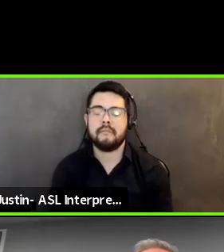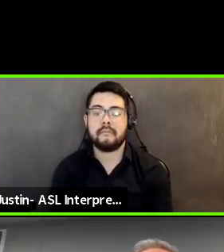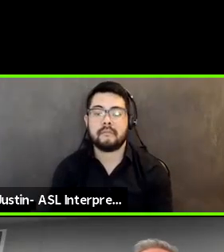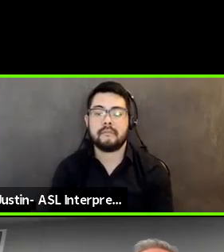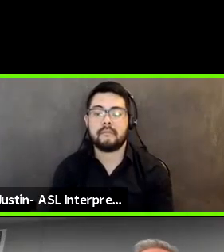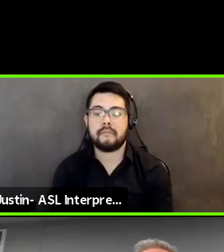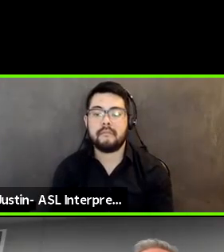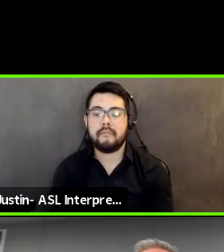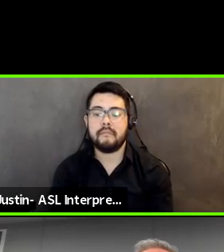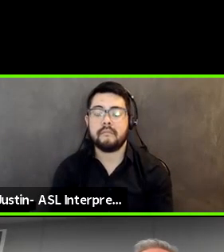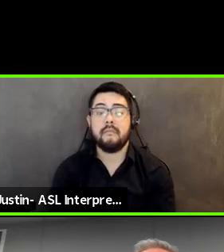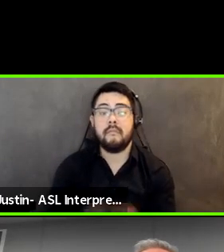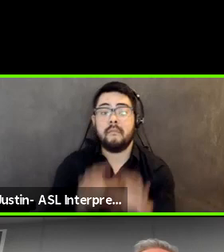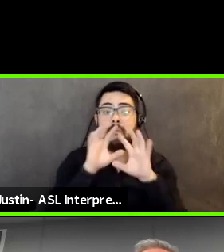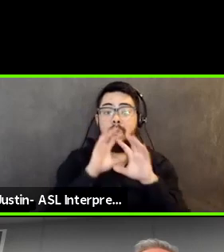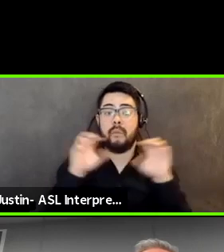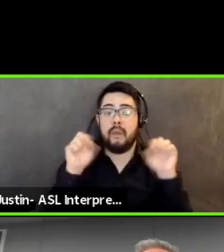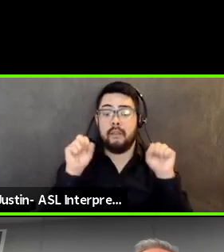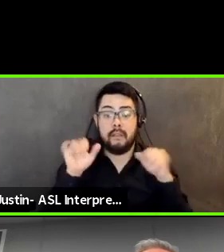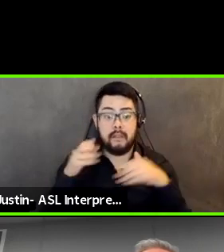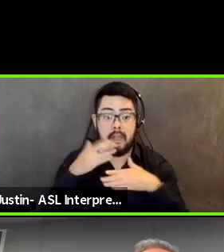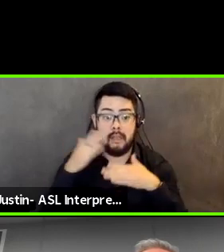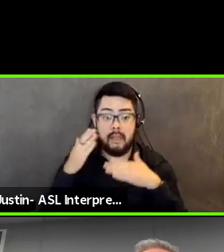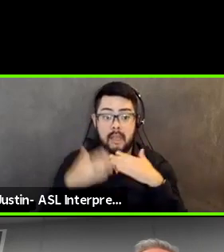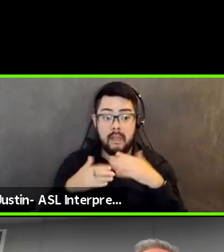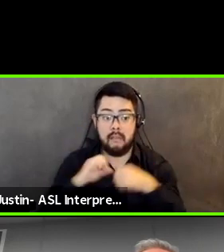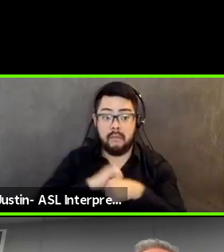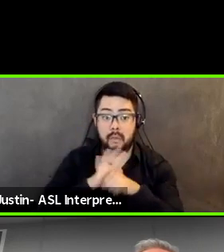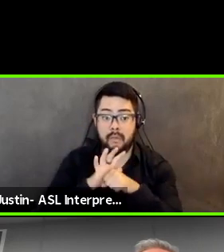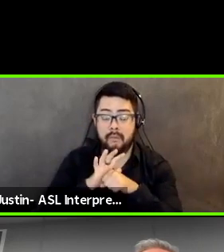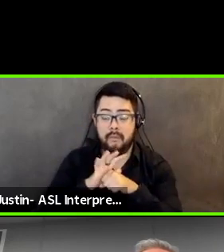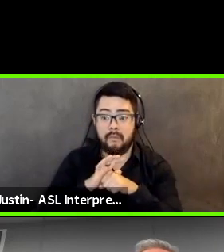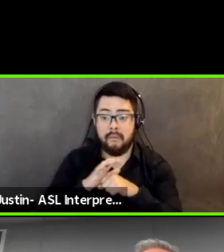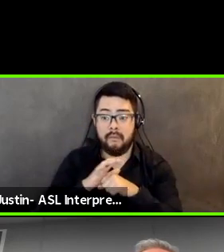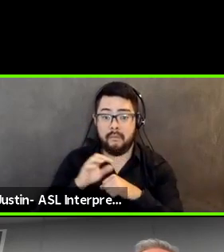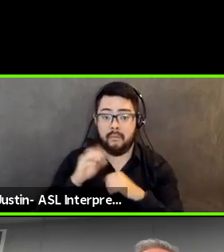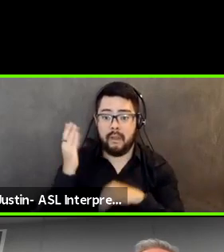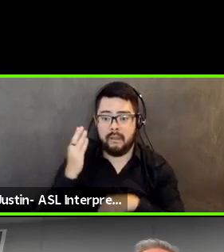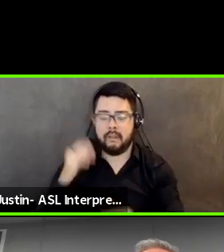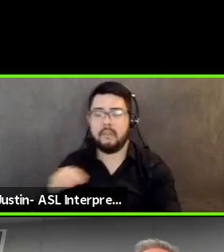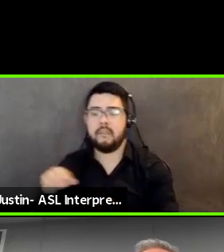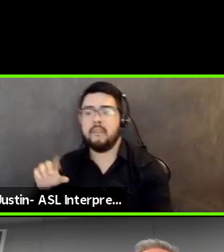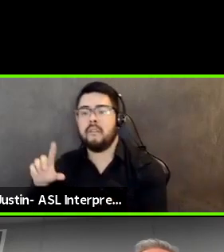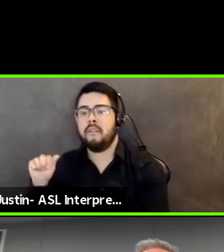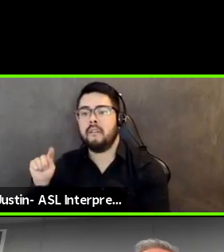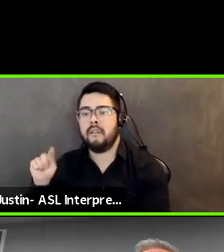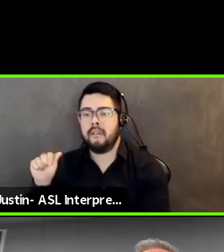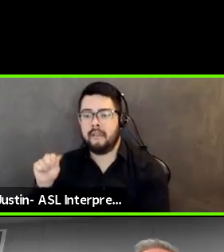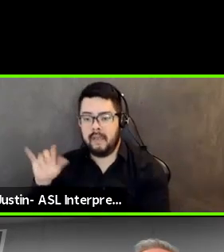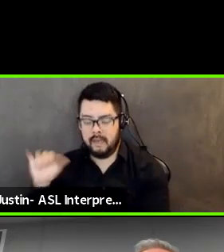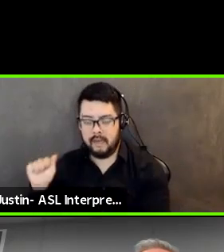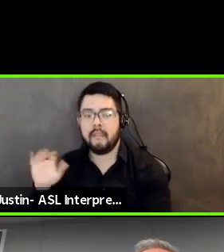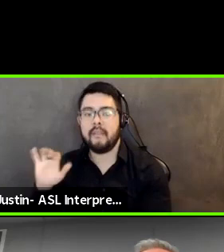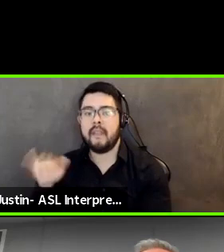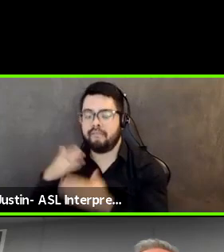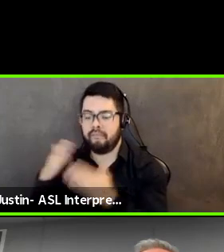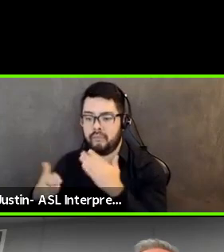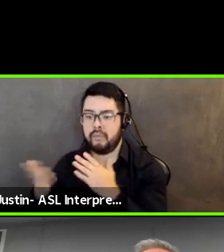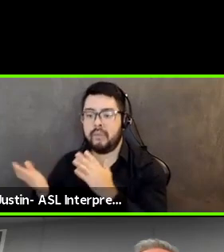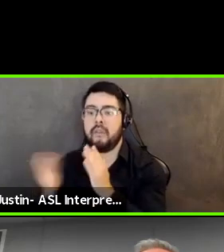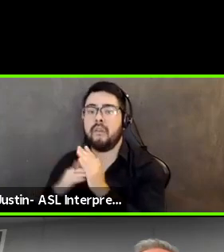does that conclude the presentation on proven 19. that concludes the uh reopening updates the opening